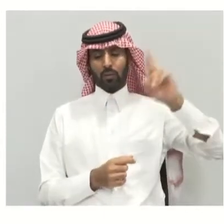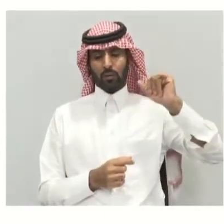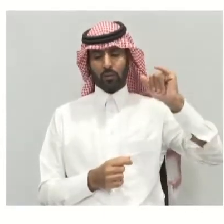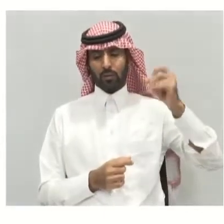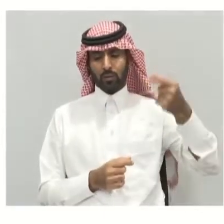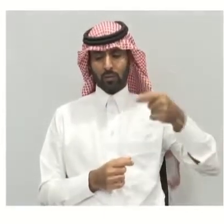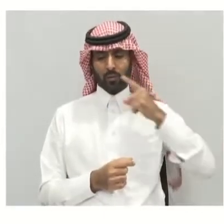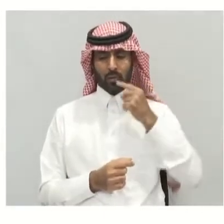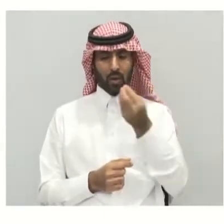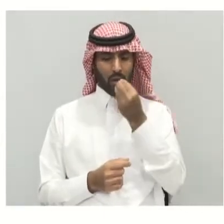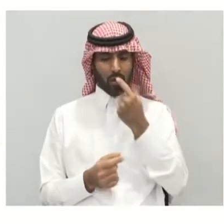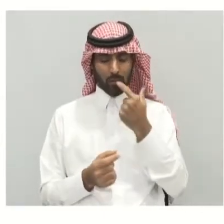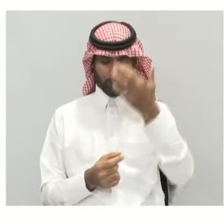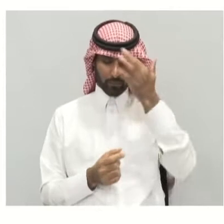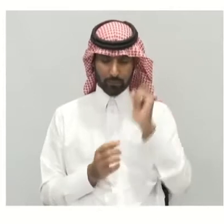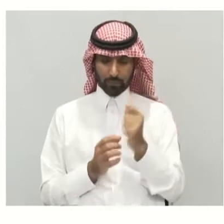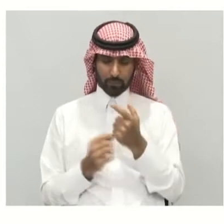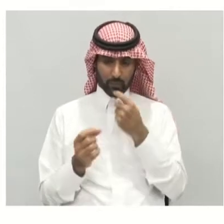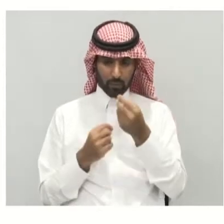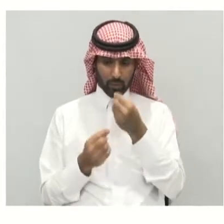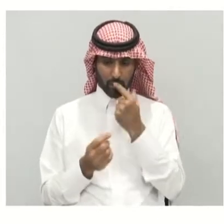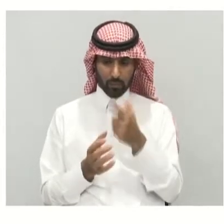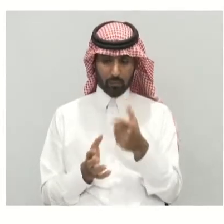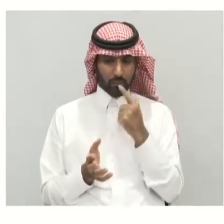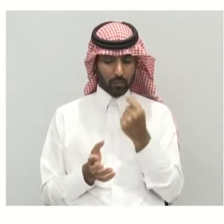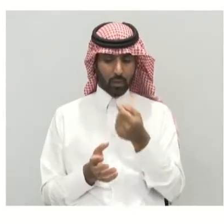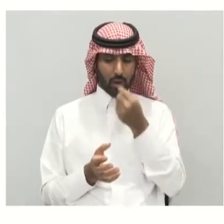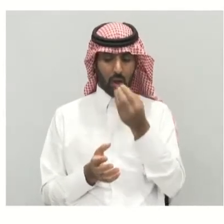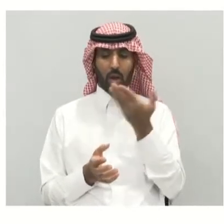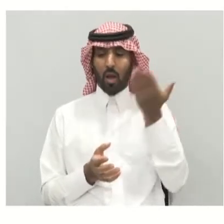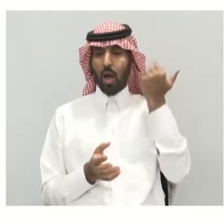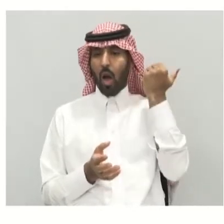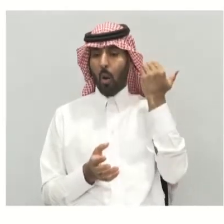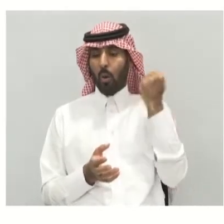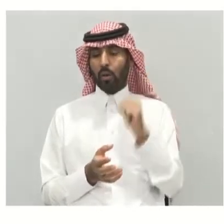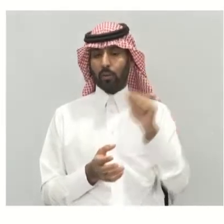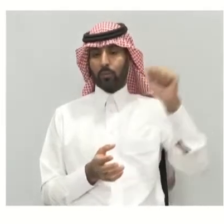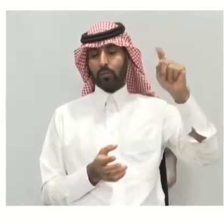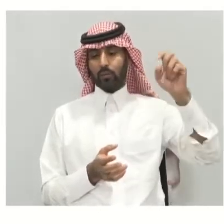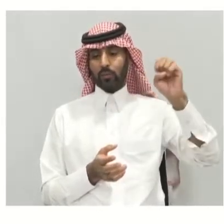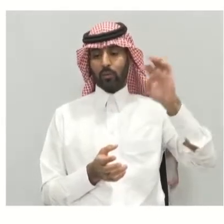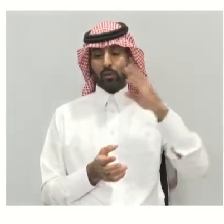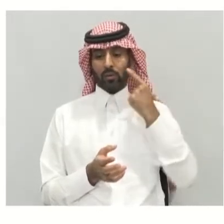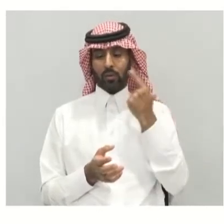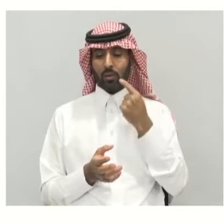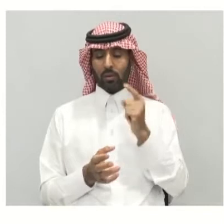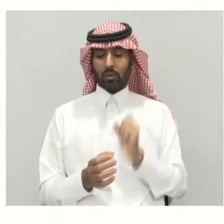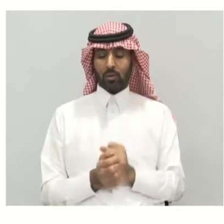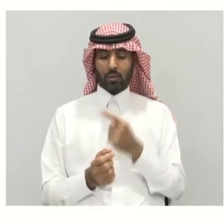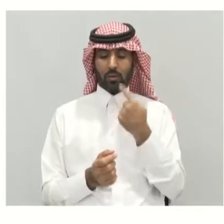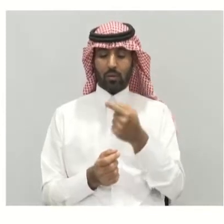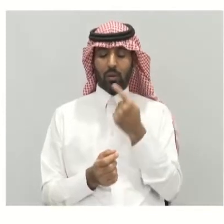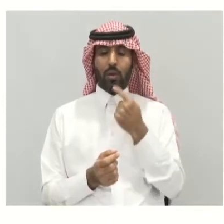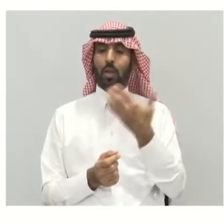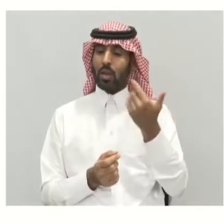eating at the Indian restaurant. Tariq and Saeed ate. This is the past tense. And then we mentioned